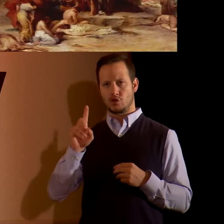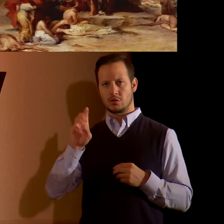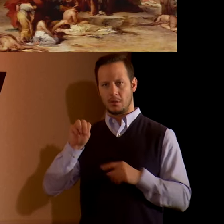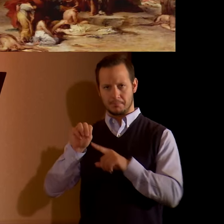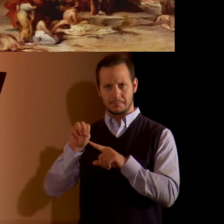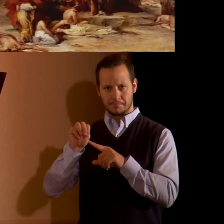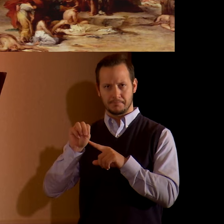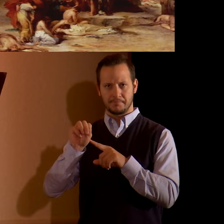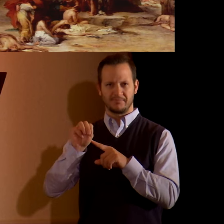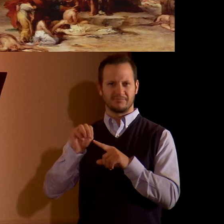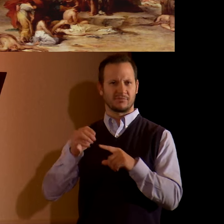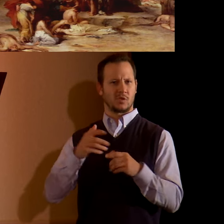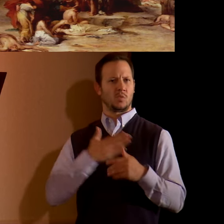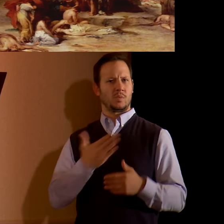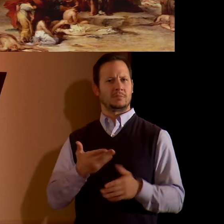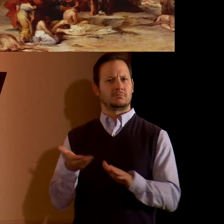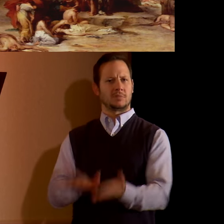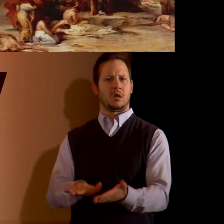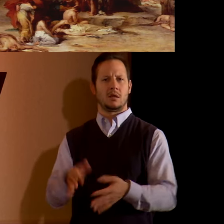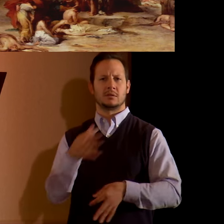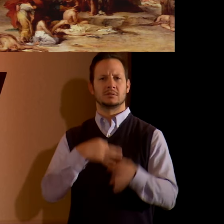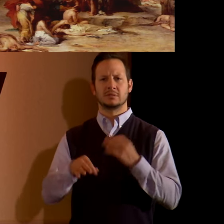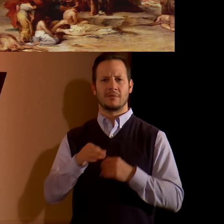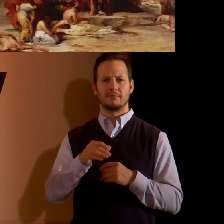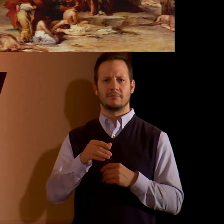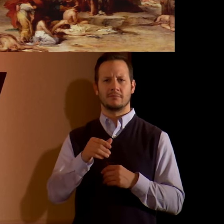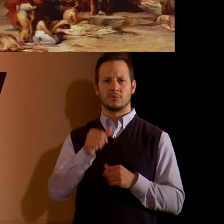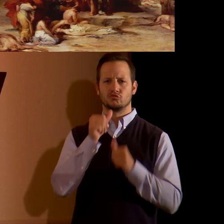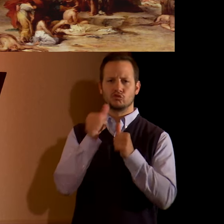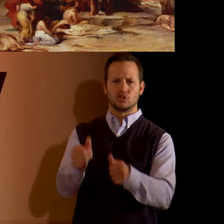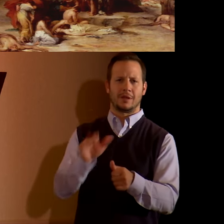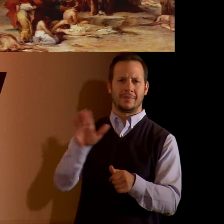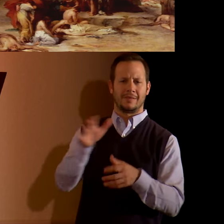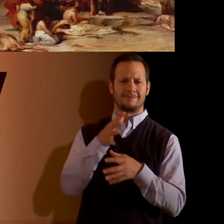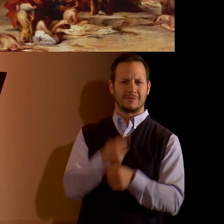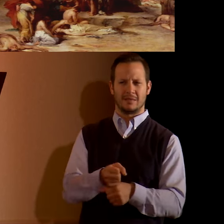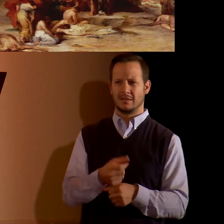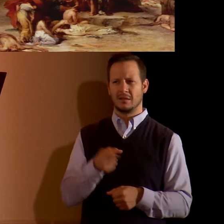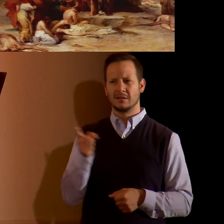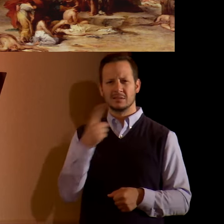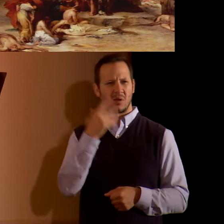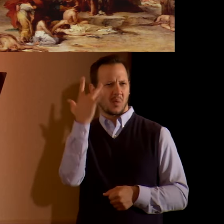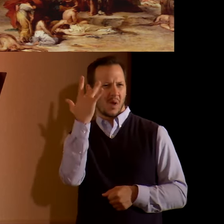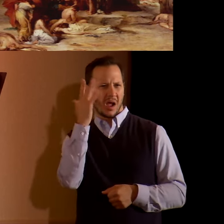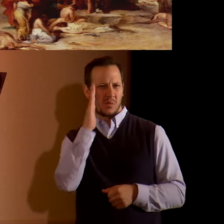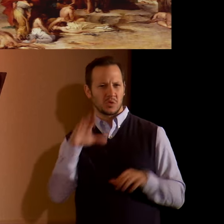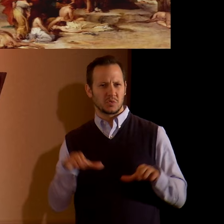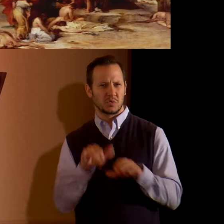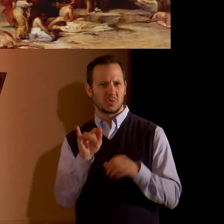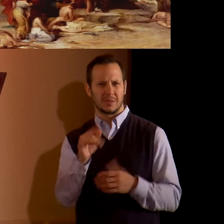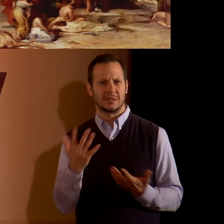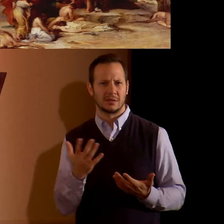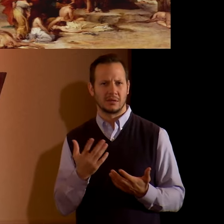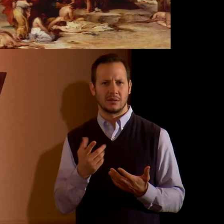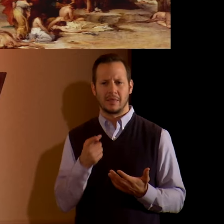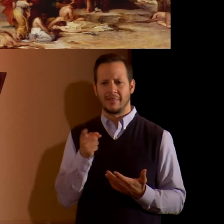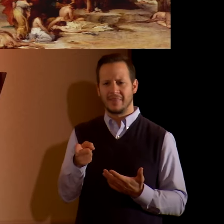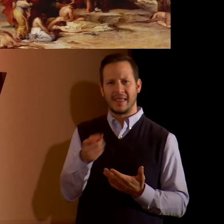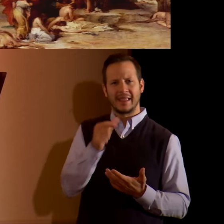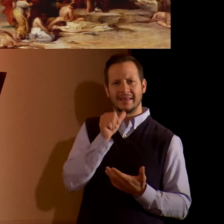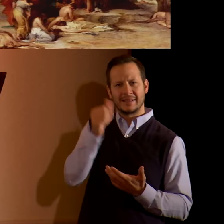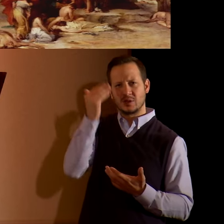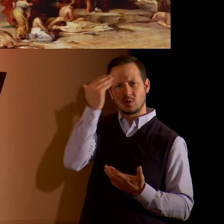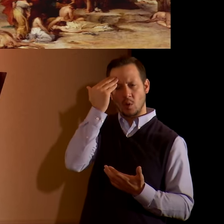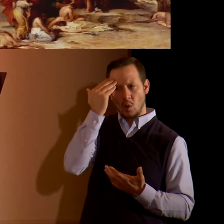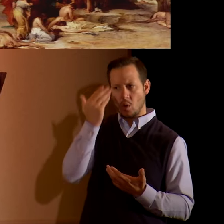faith. Why would anyone do that, this argument goes, if these earliest Christians did not know with the certainty that